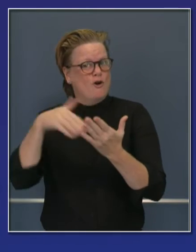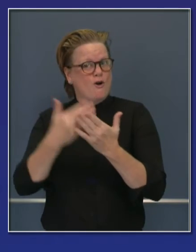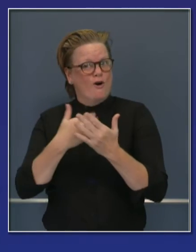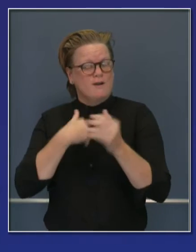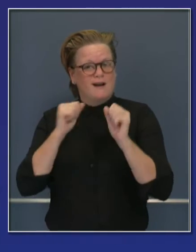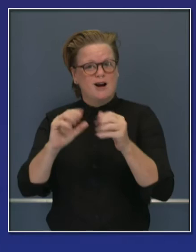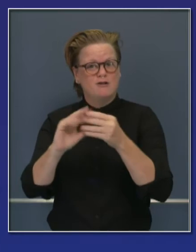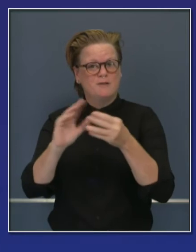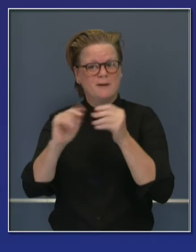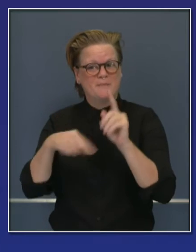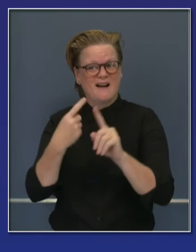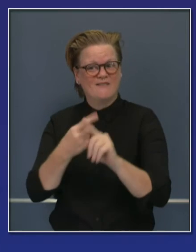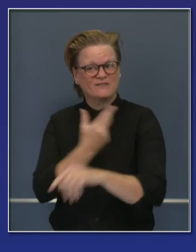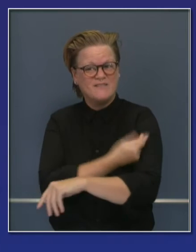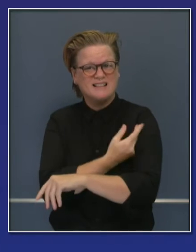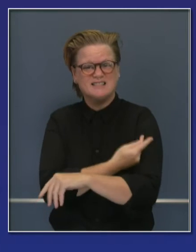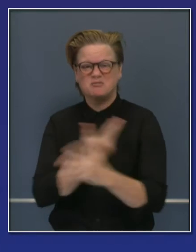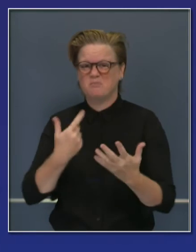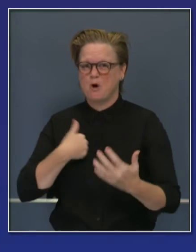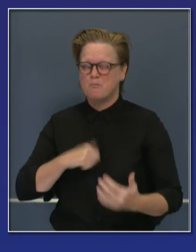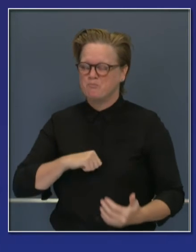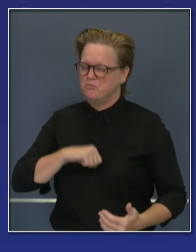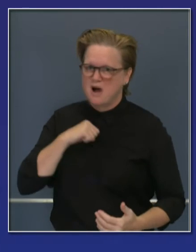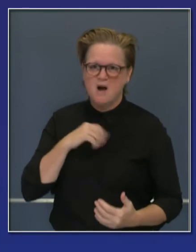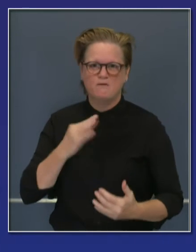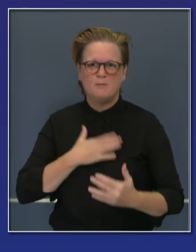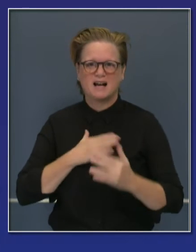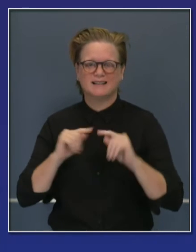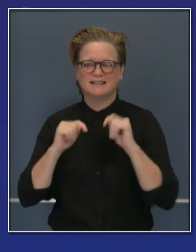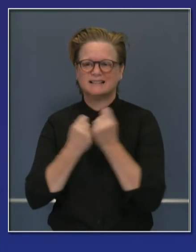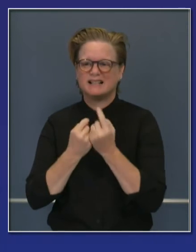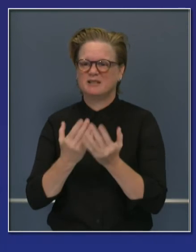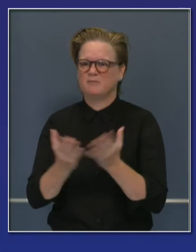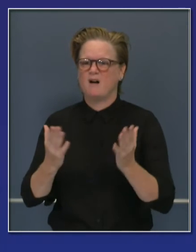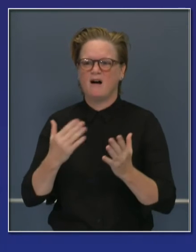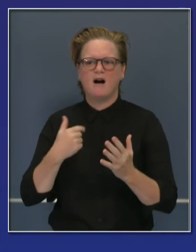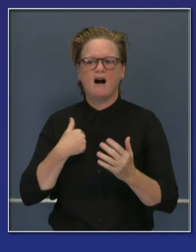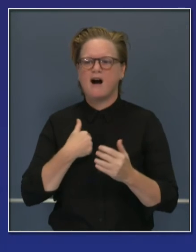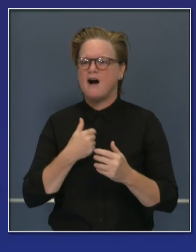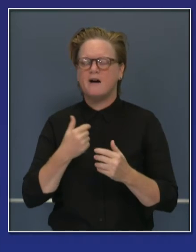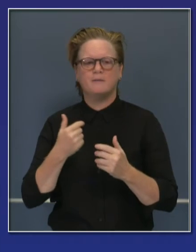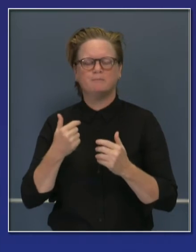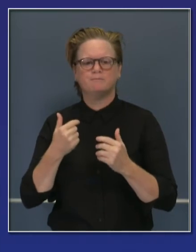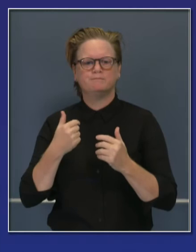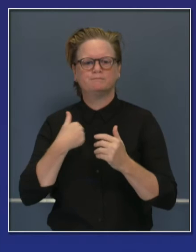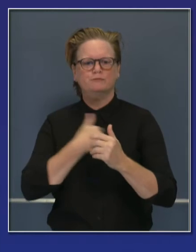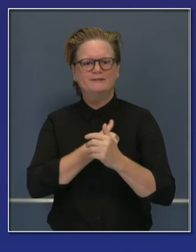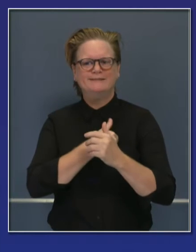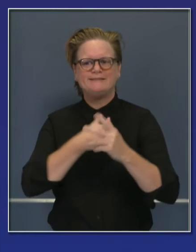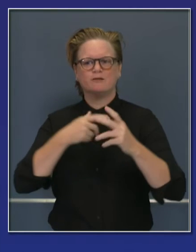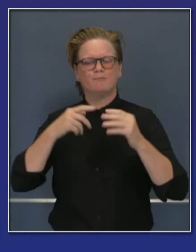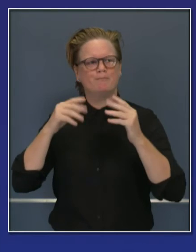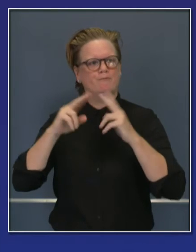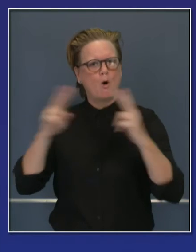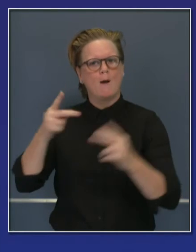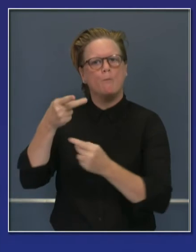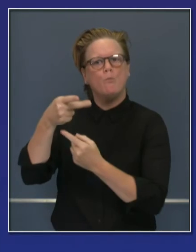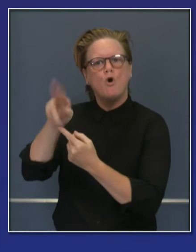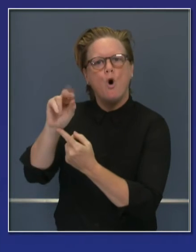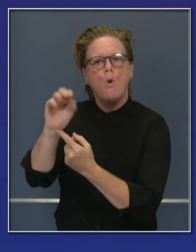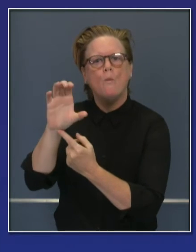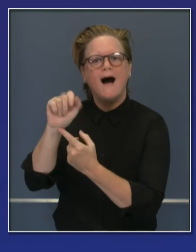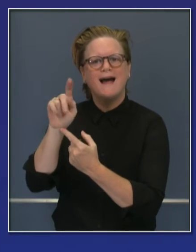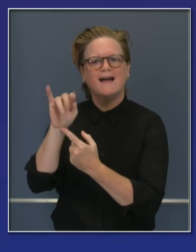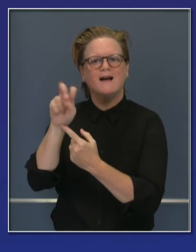pre-assembled. We're not reacting to this moment. We've leaned into it. We've been proactive. And closing, before I turn over to Dr. Galley,